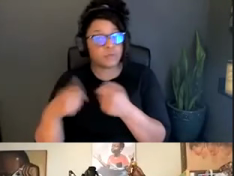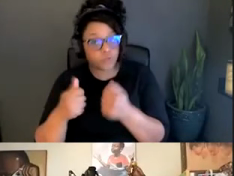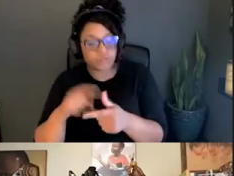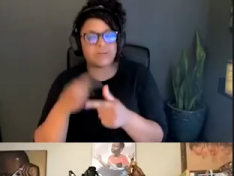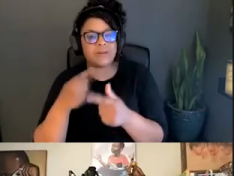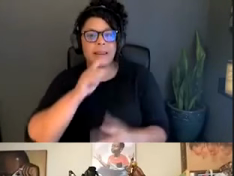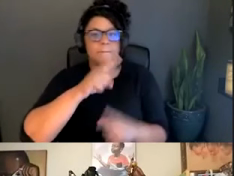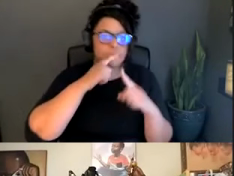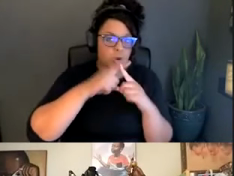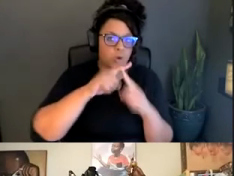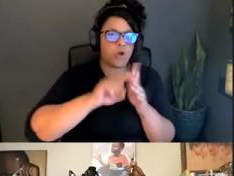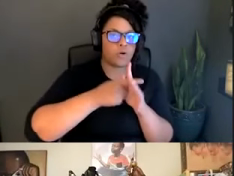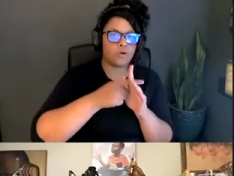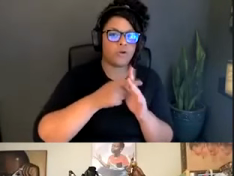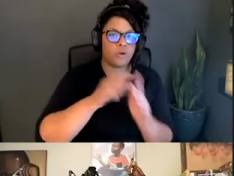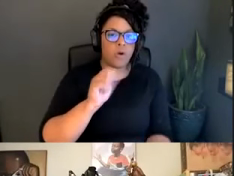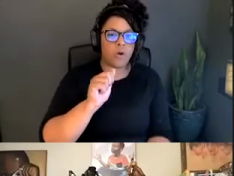audio.